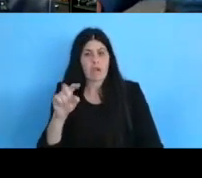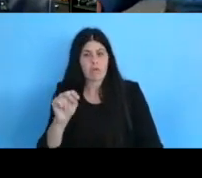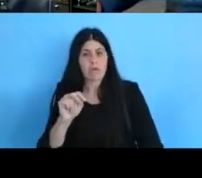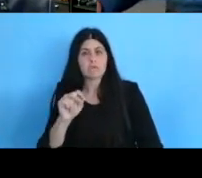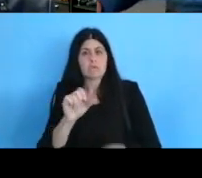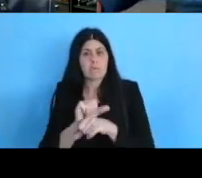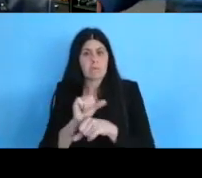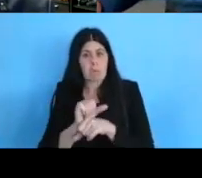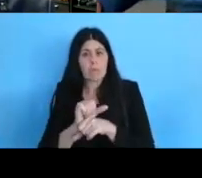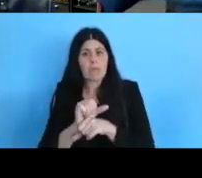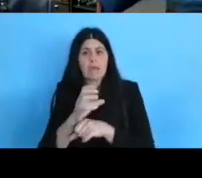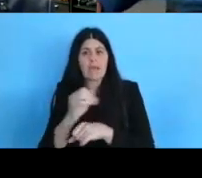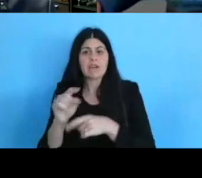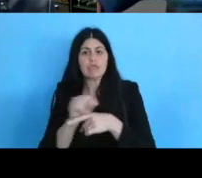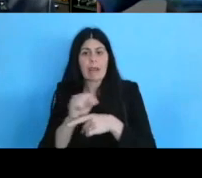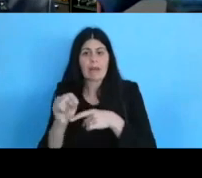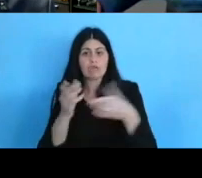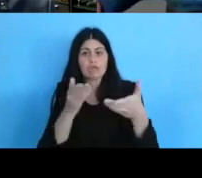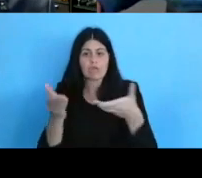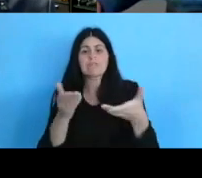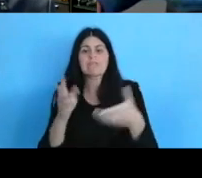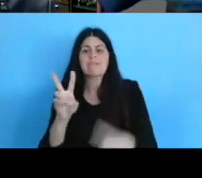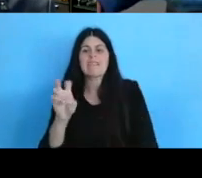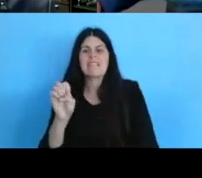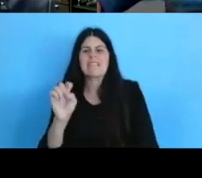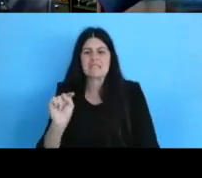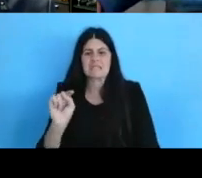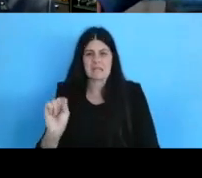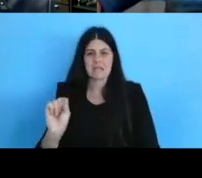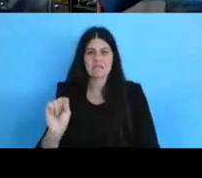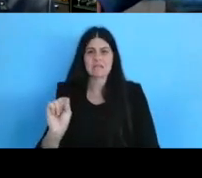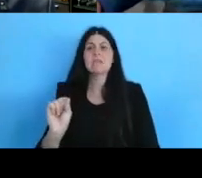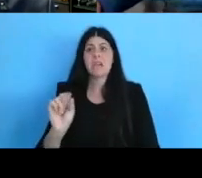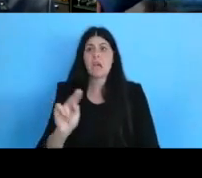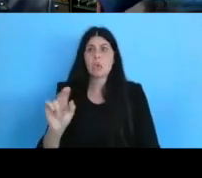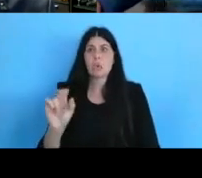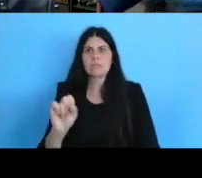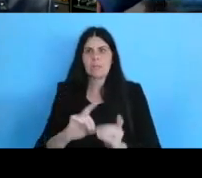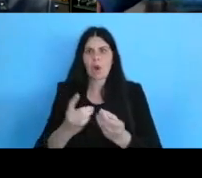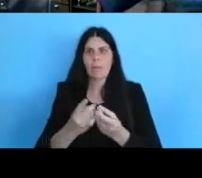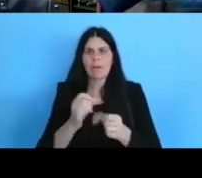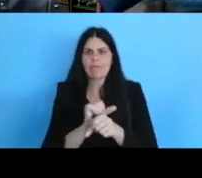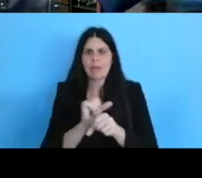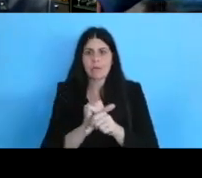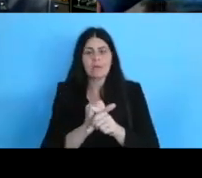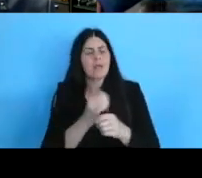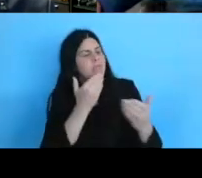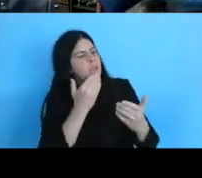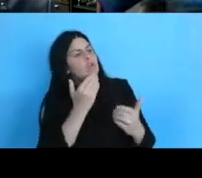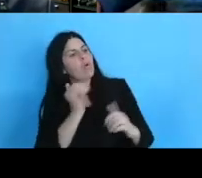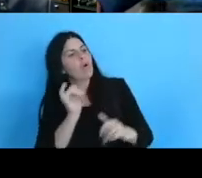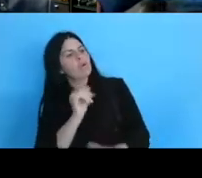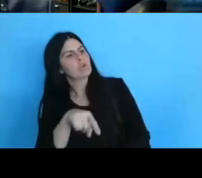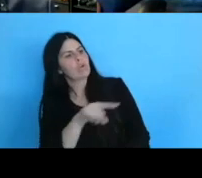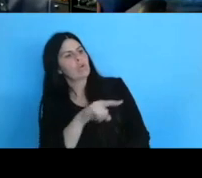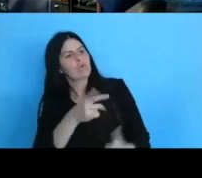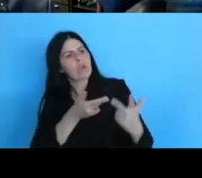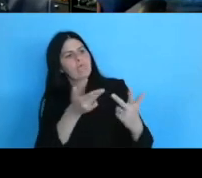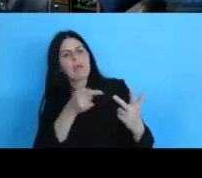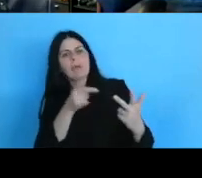joining us, gentlemen. And since each of you are in fact veterans, thank you as well for your service.